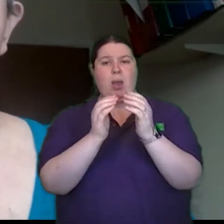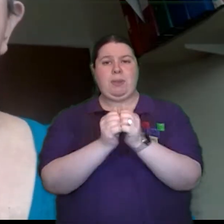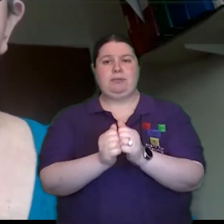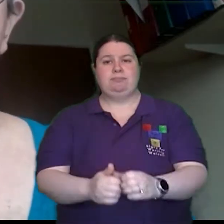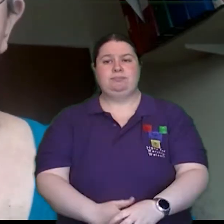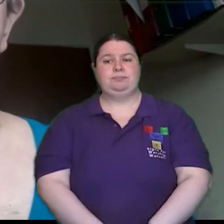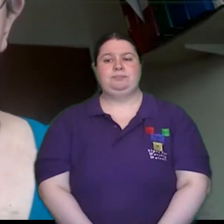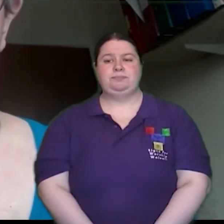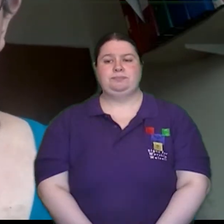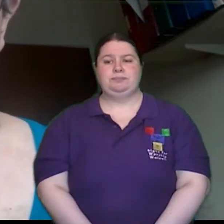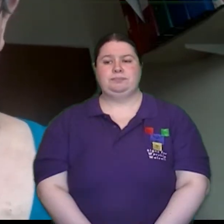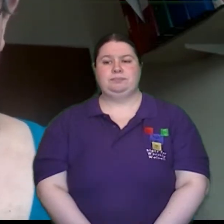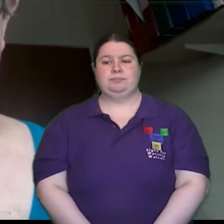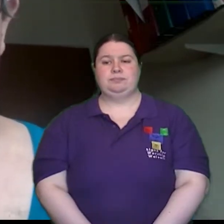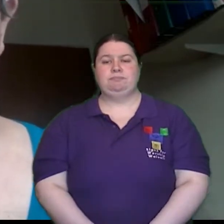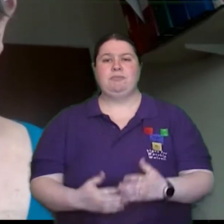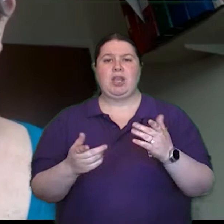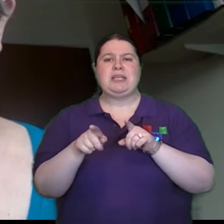Christ. Amen.